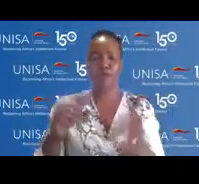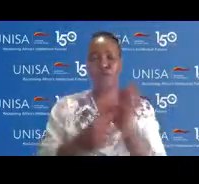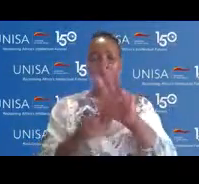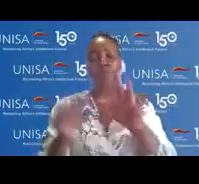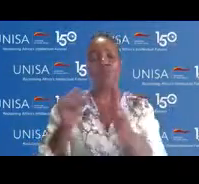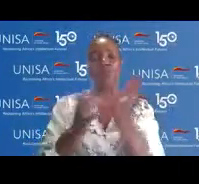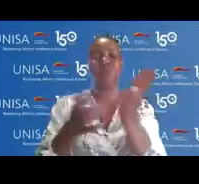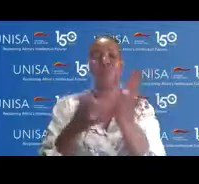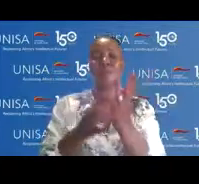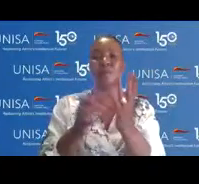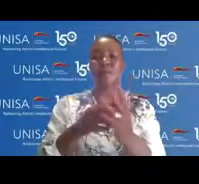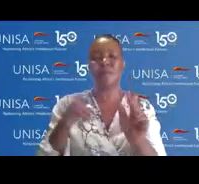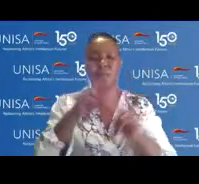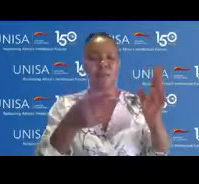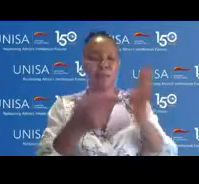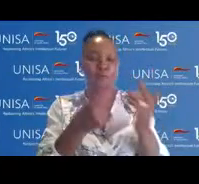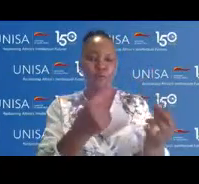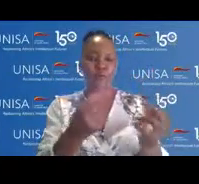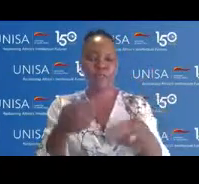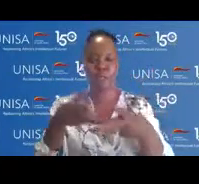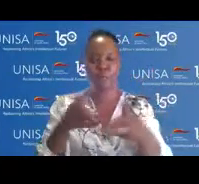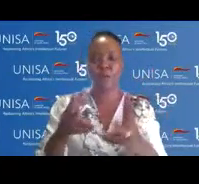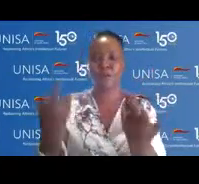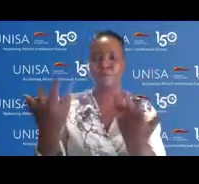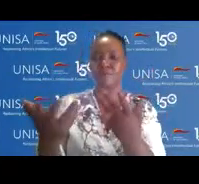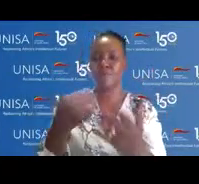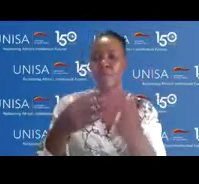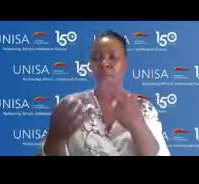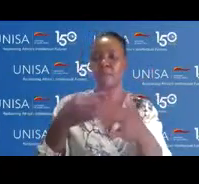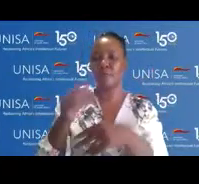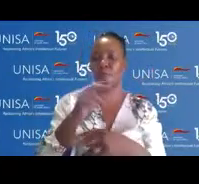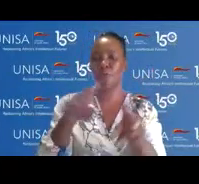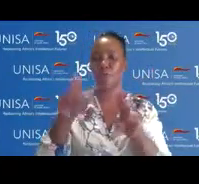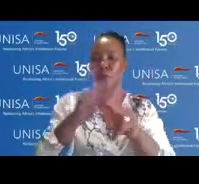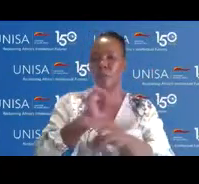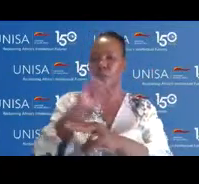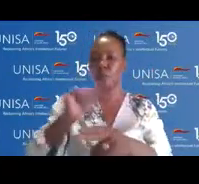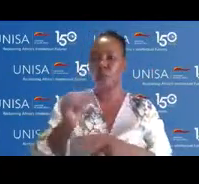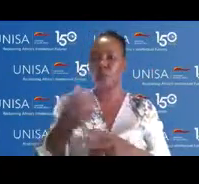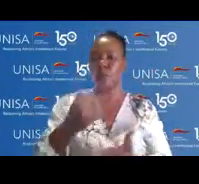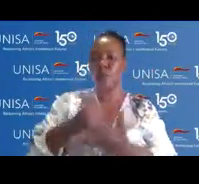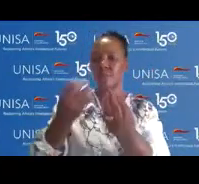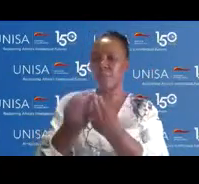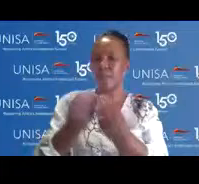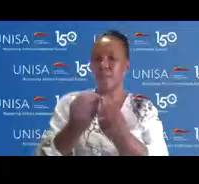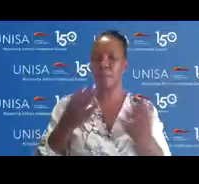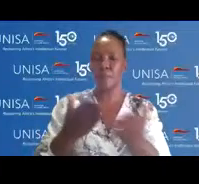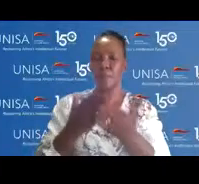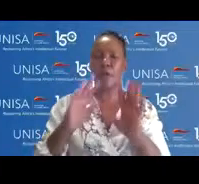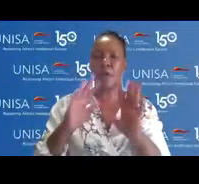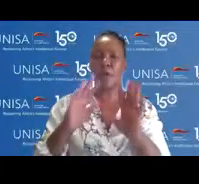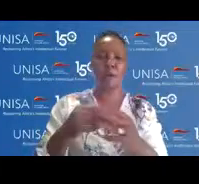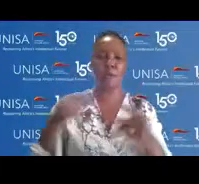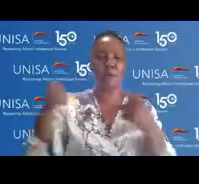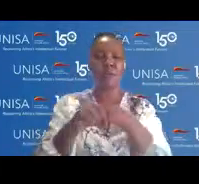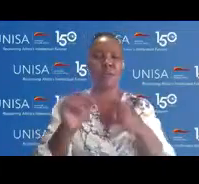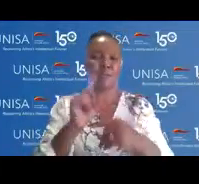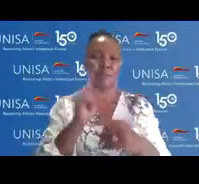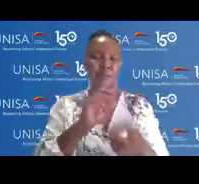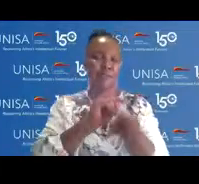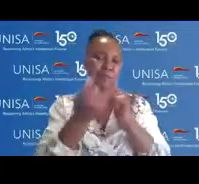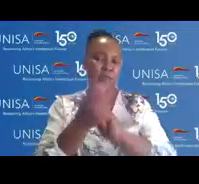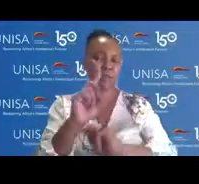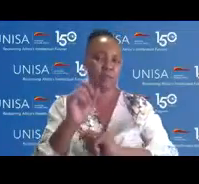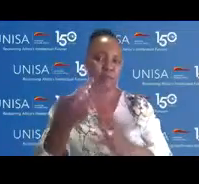do it this way. Have a look at your device. How's it performing? What's missing? What can we change? So it's